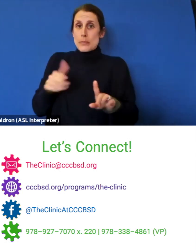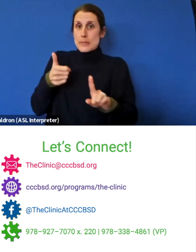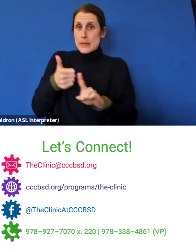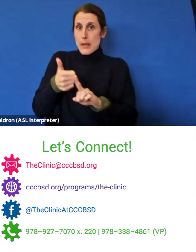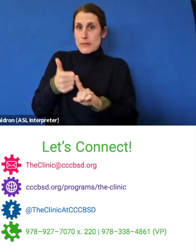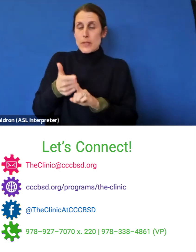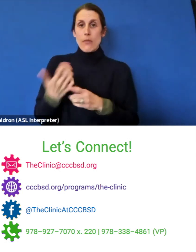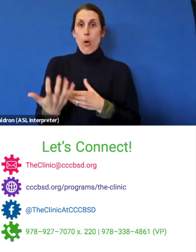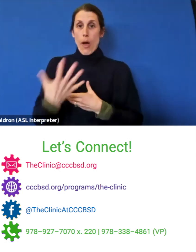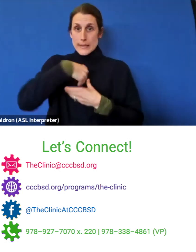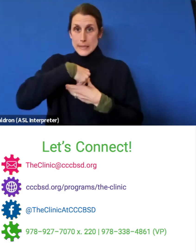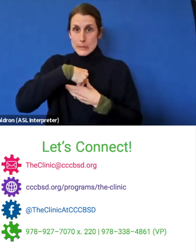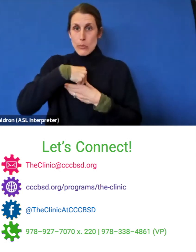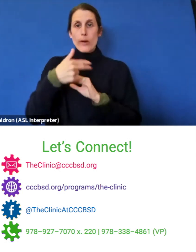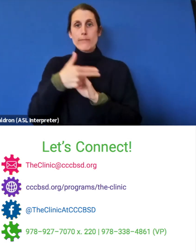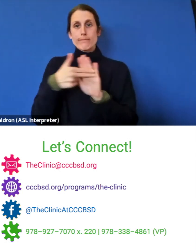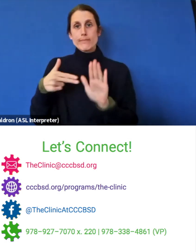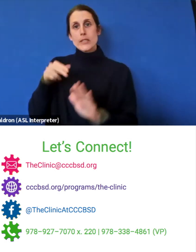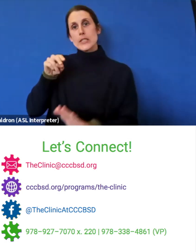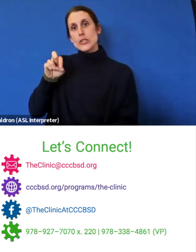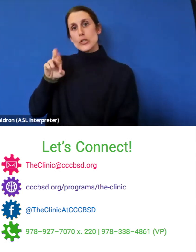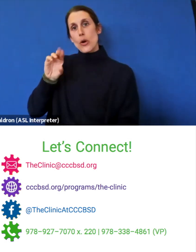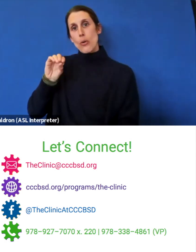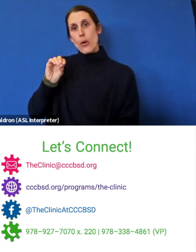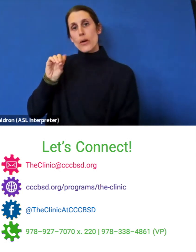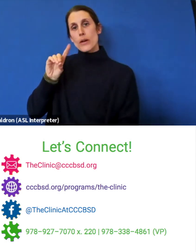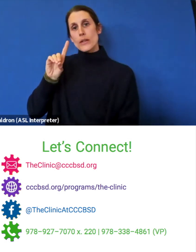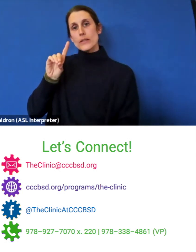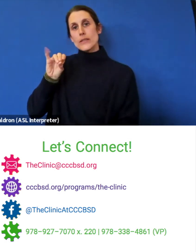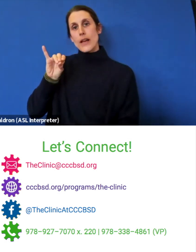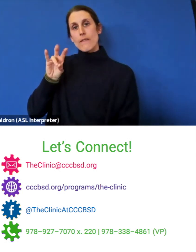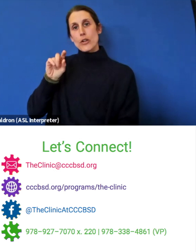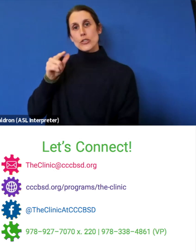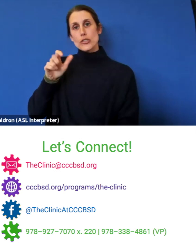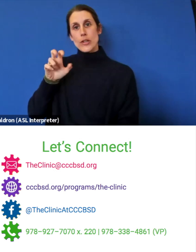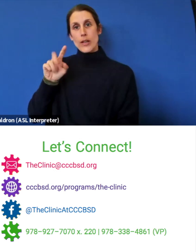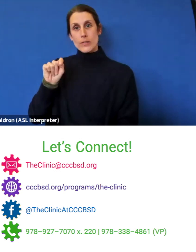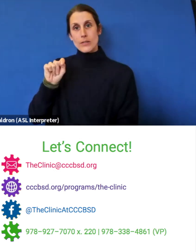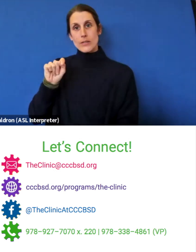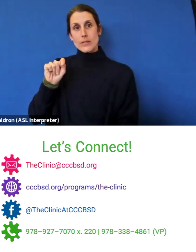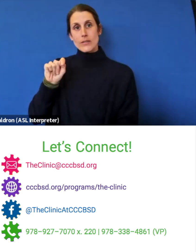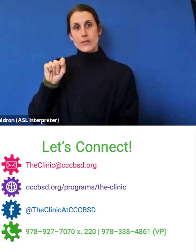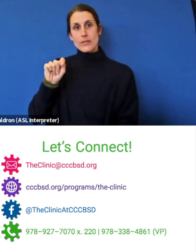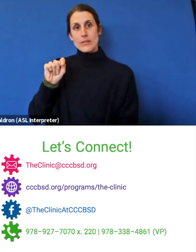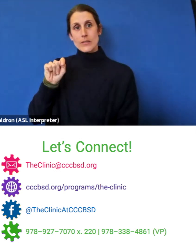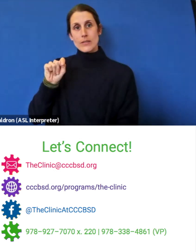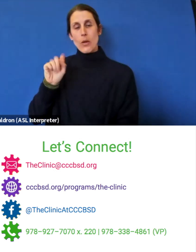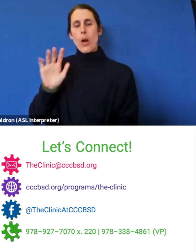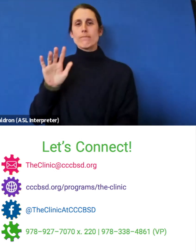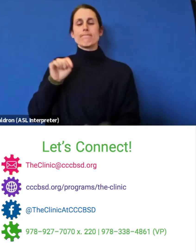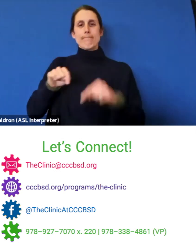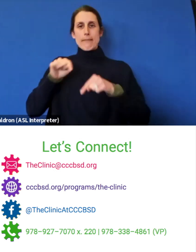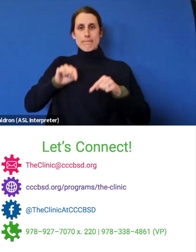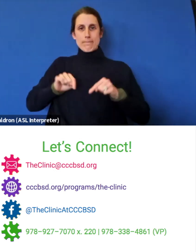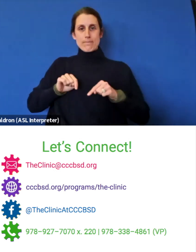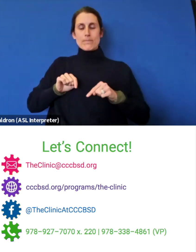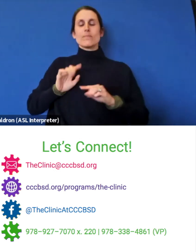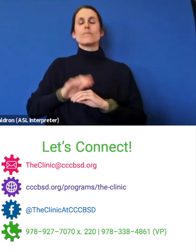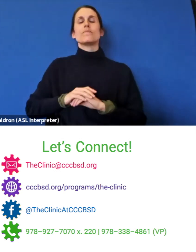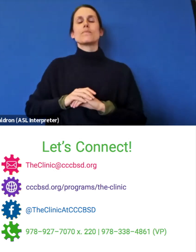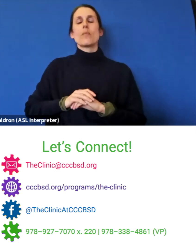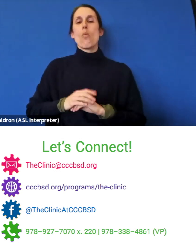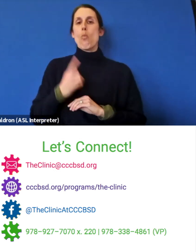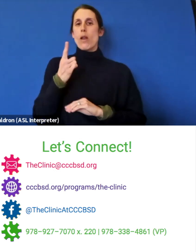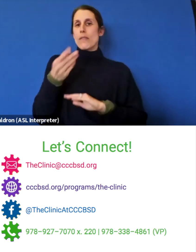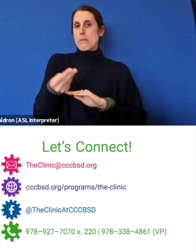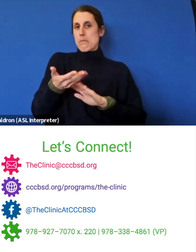autism. One of the markers of pragmatics, let me back up. One of the markers of autism